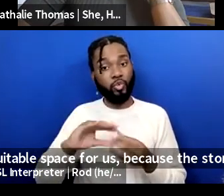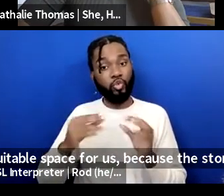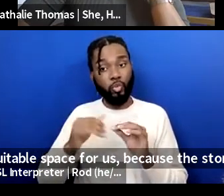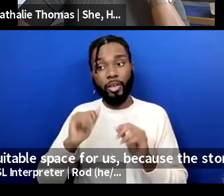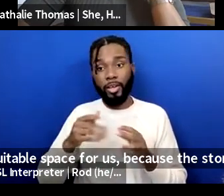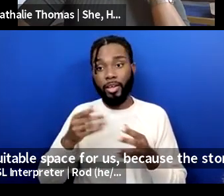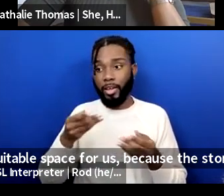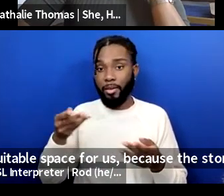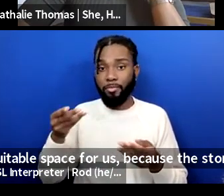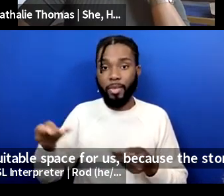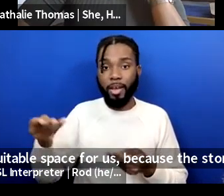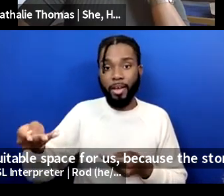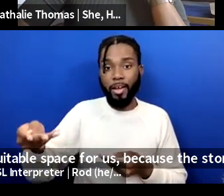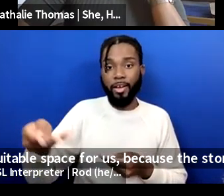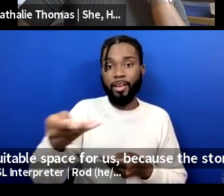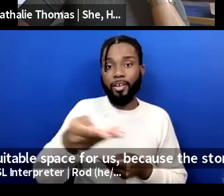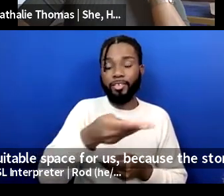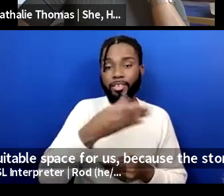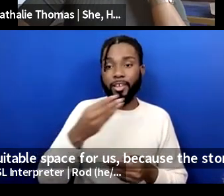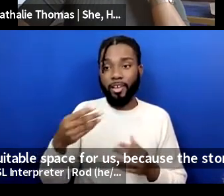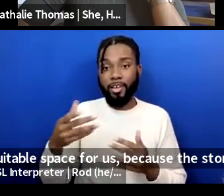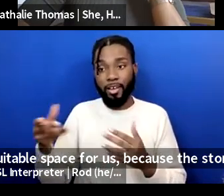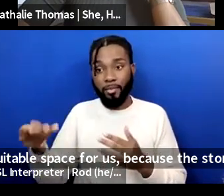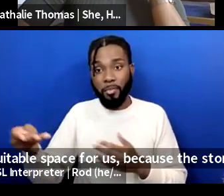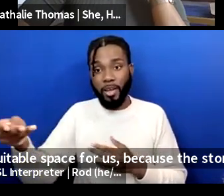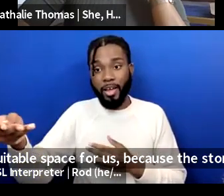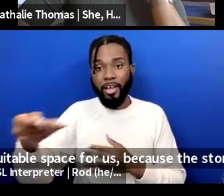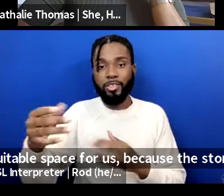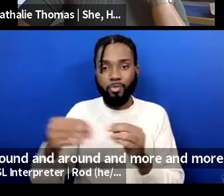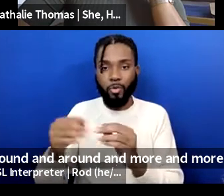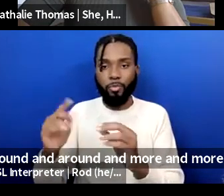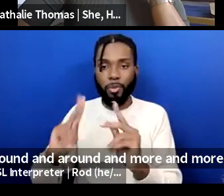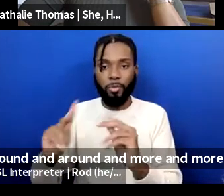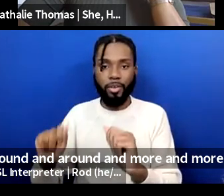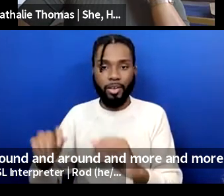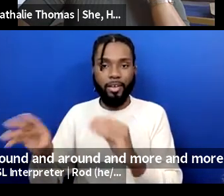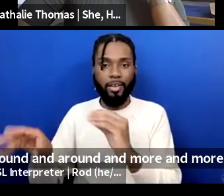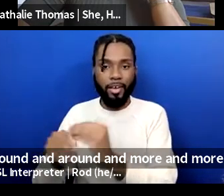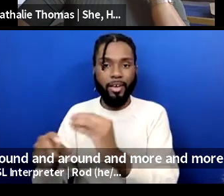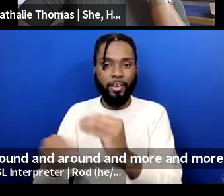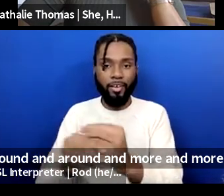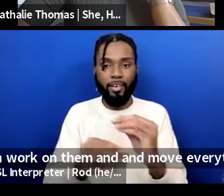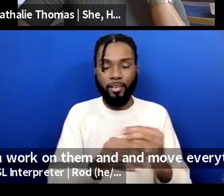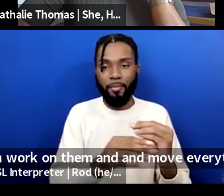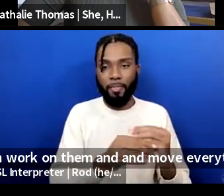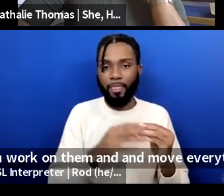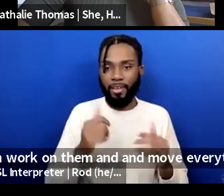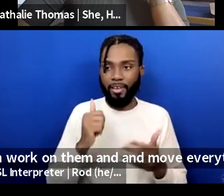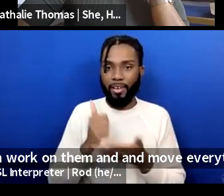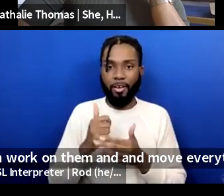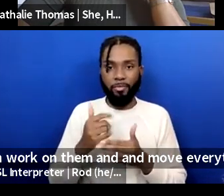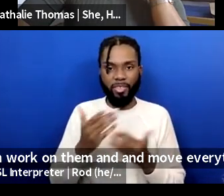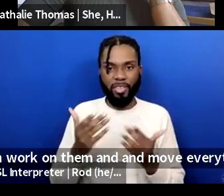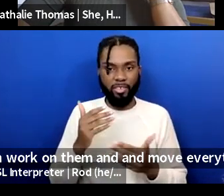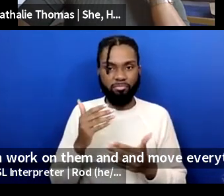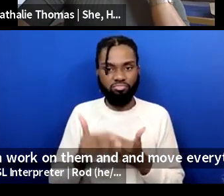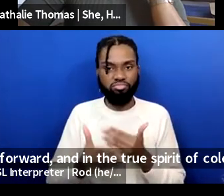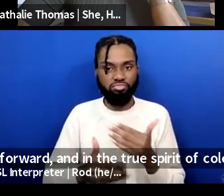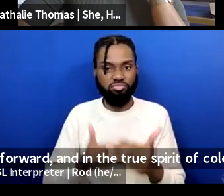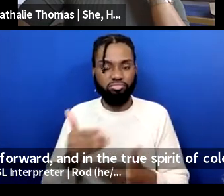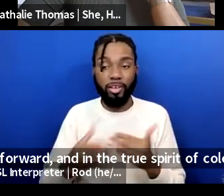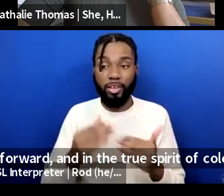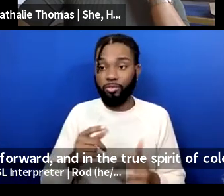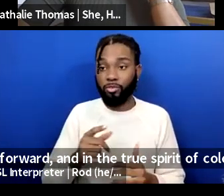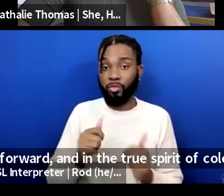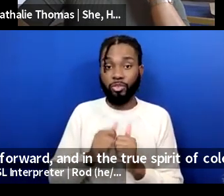around and more people can work on them and move everything forward. And in the true spirit of